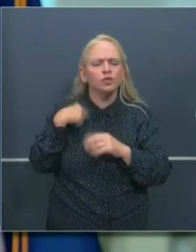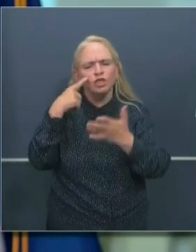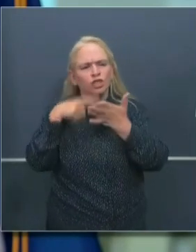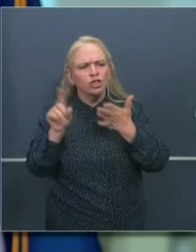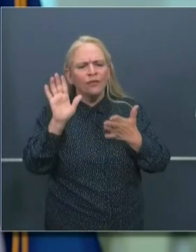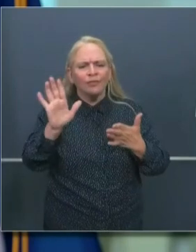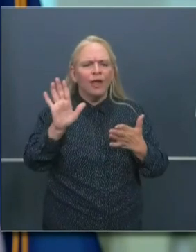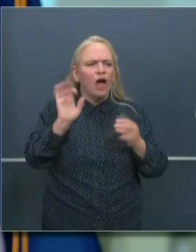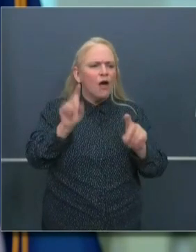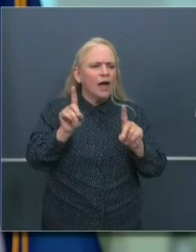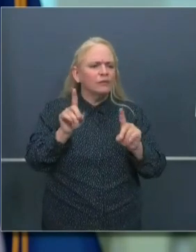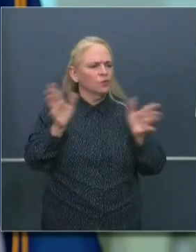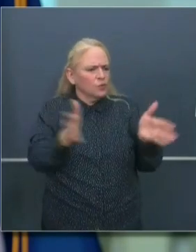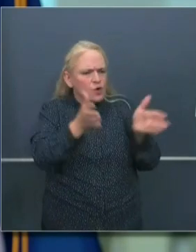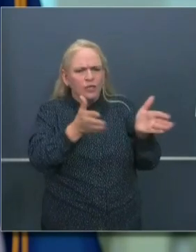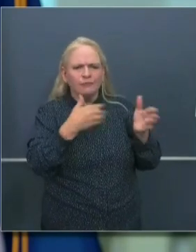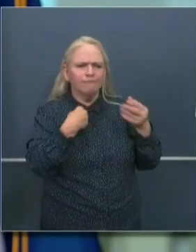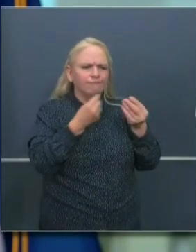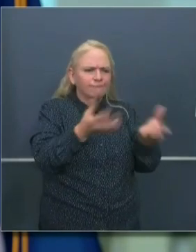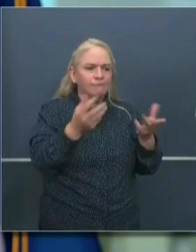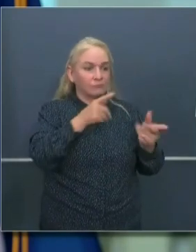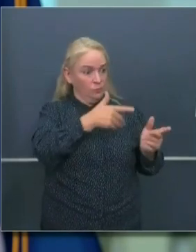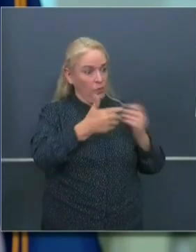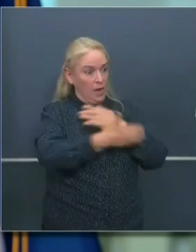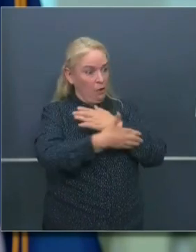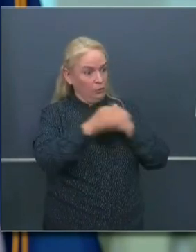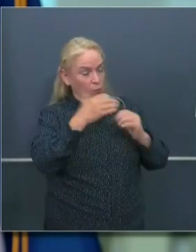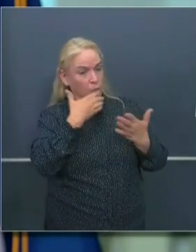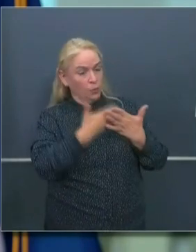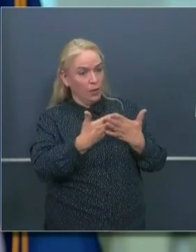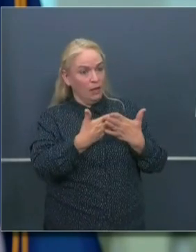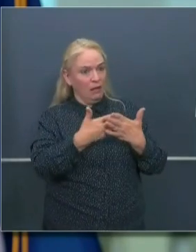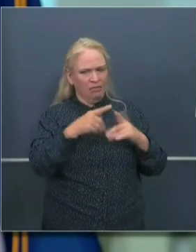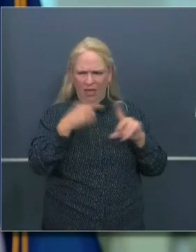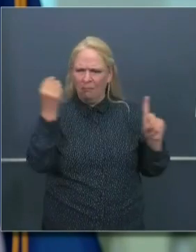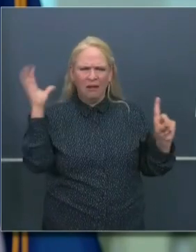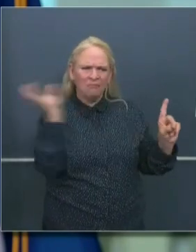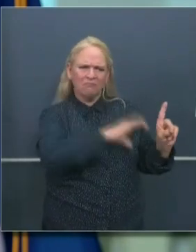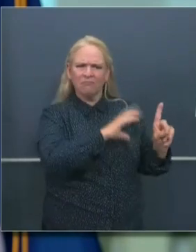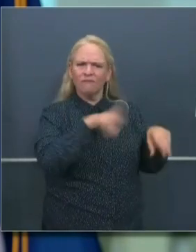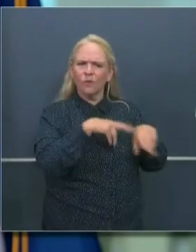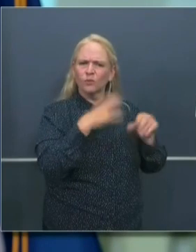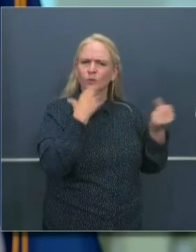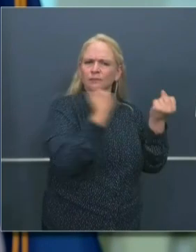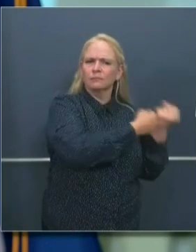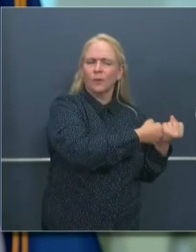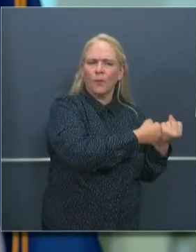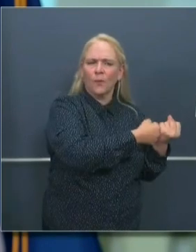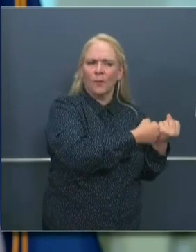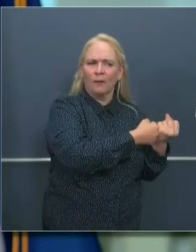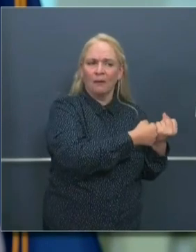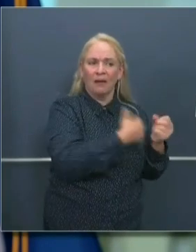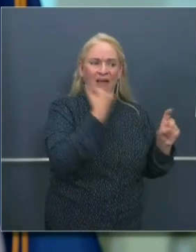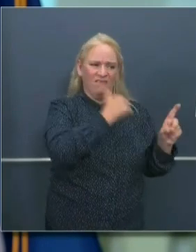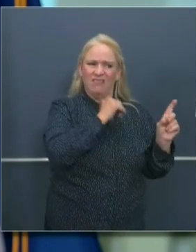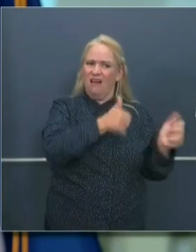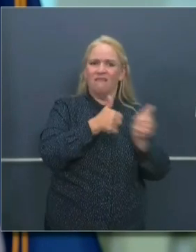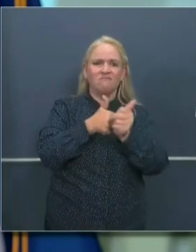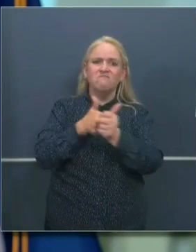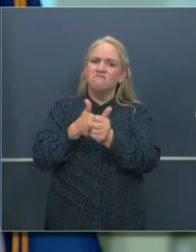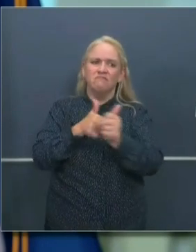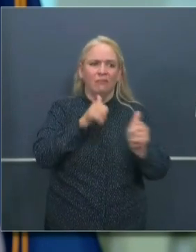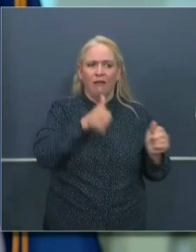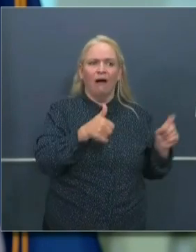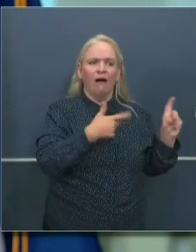education. That's the purpose of today's presentation, is an education campaign. And we look to local elected officials,